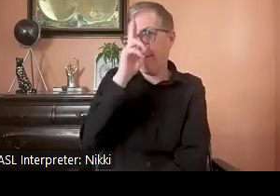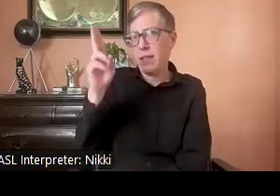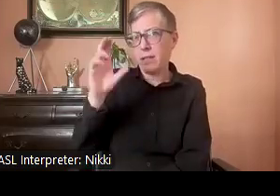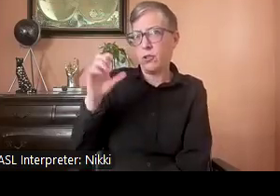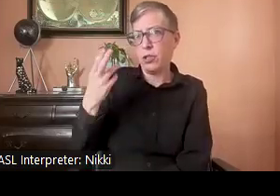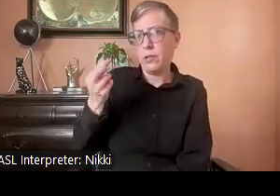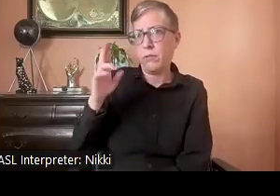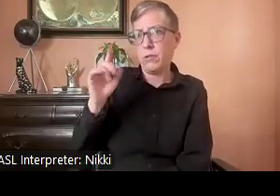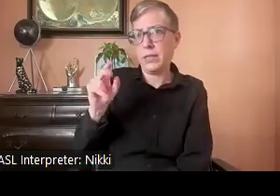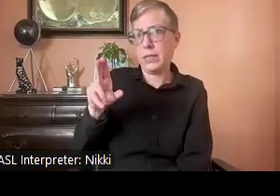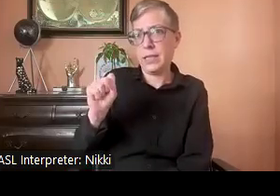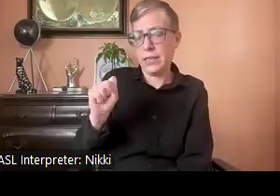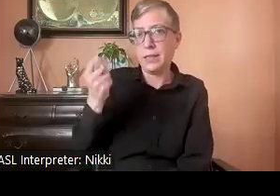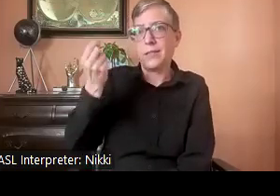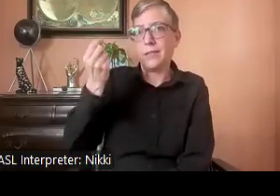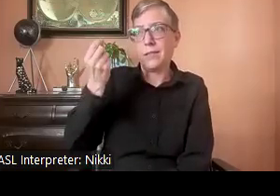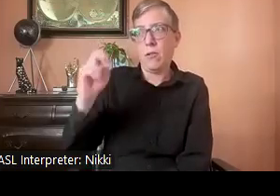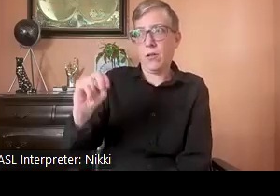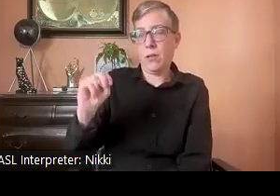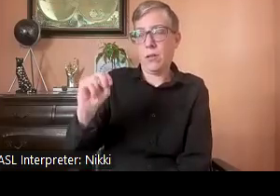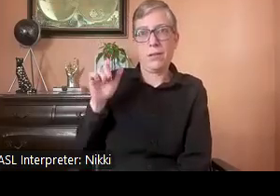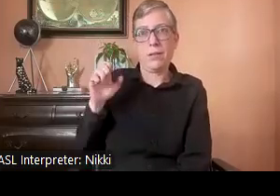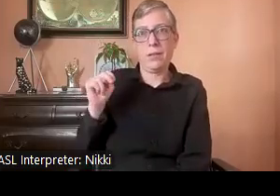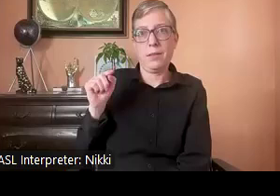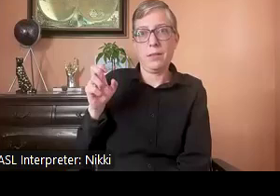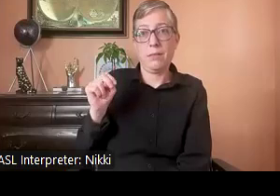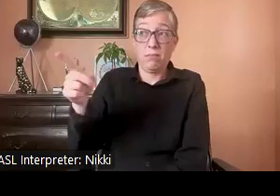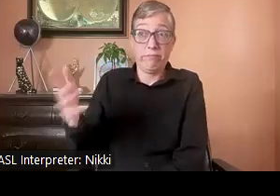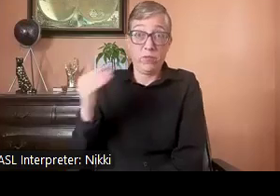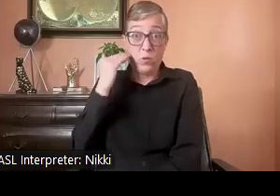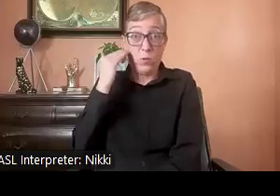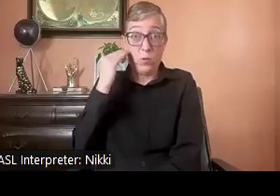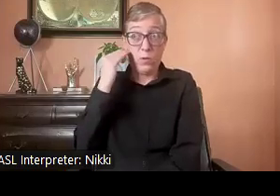but he knows from a day-to-day experience that that's so.